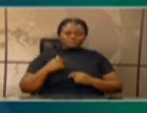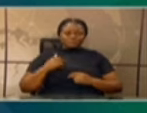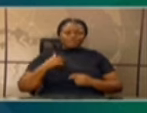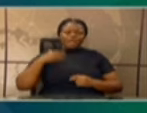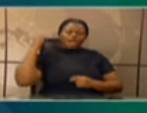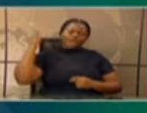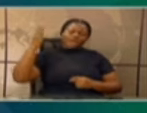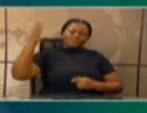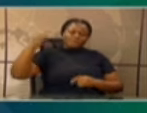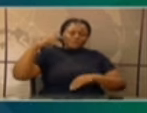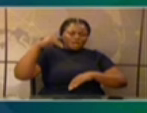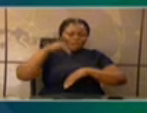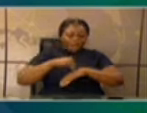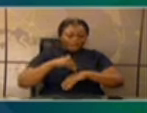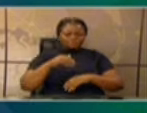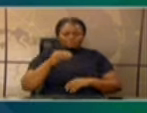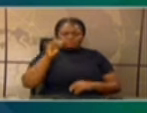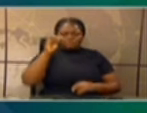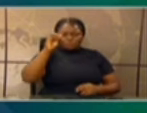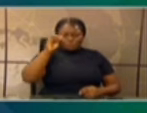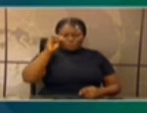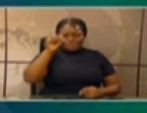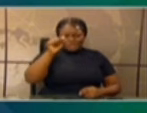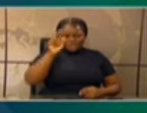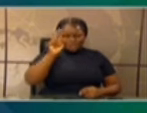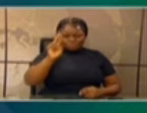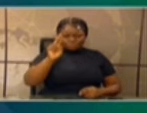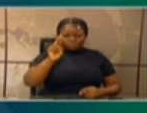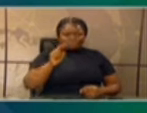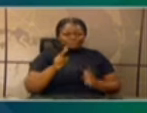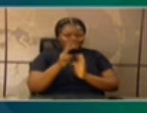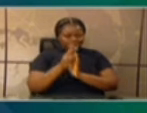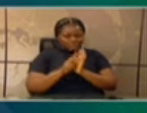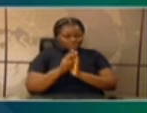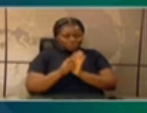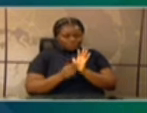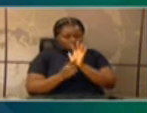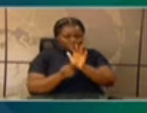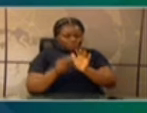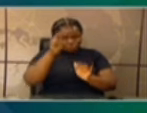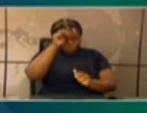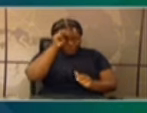at OAU, the launch of OAU. Producer will bring you that video.